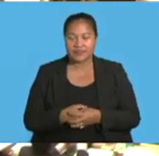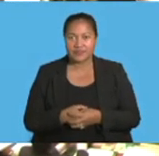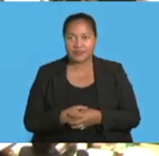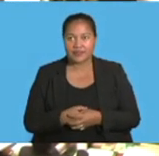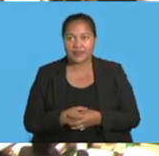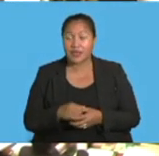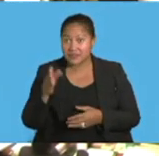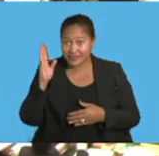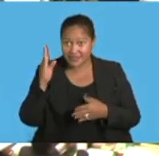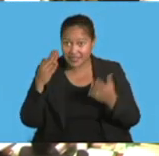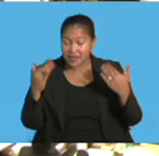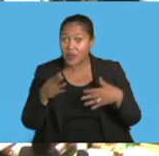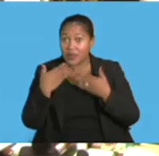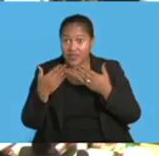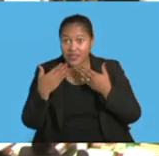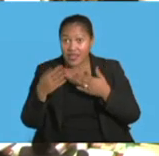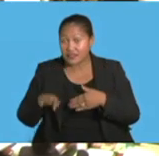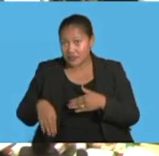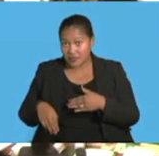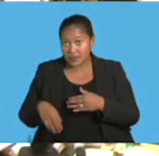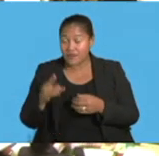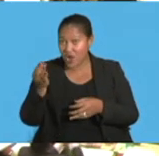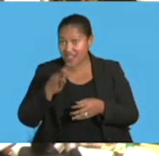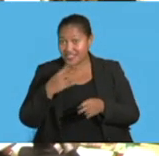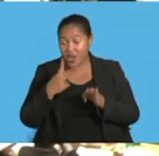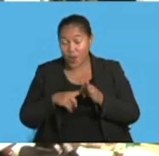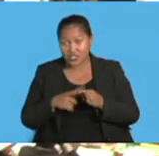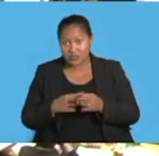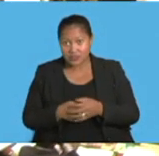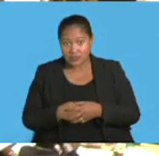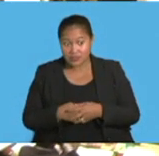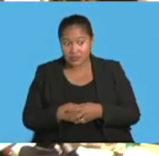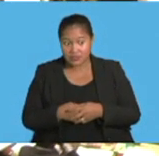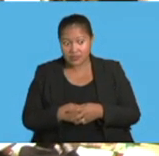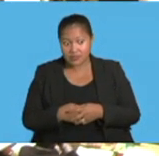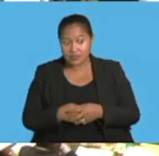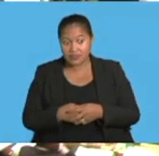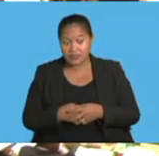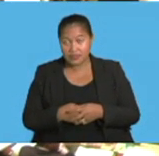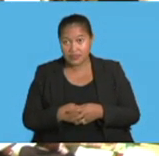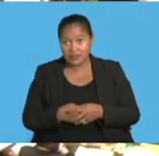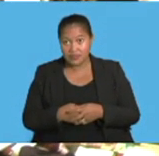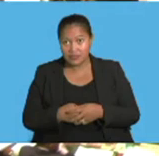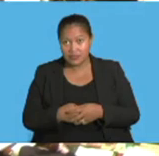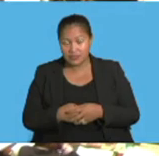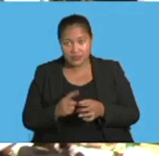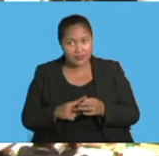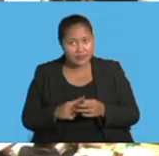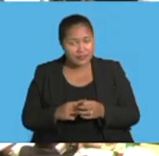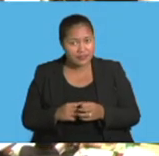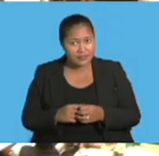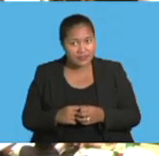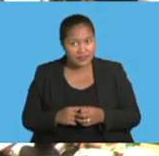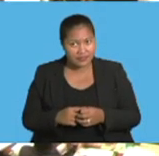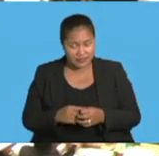Mr. Speaker, I wish to thank the Honourable Member for asking this question. This question will probably enlighten him and enlighten other members who are